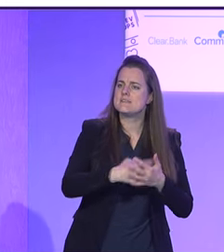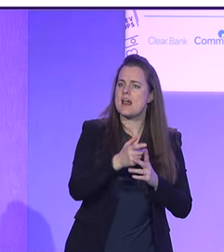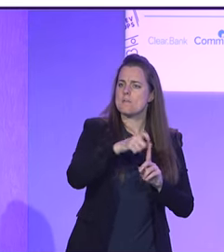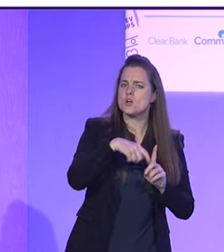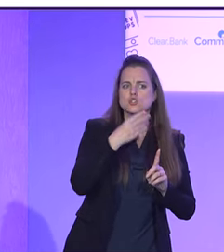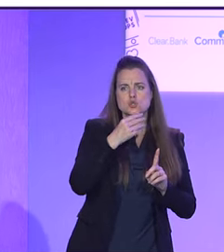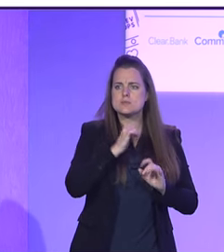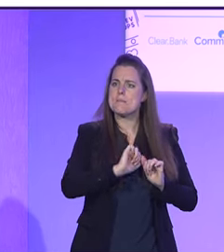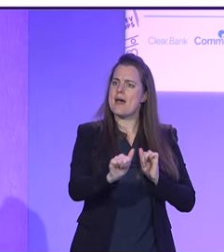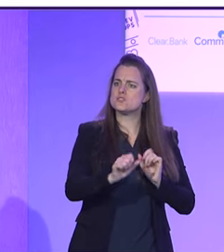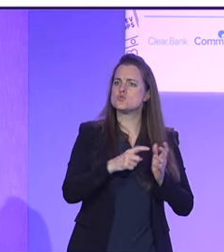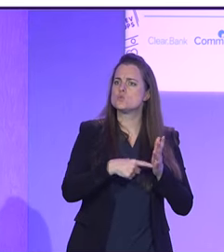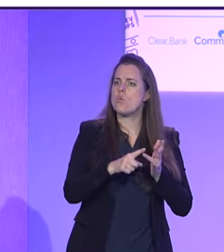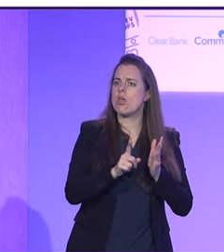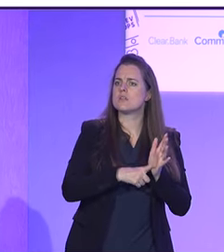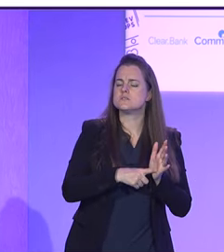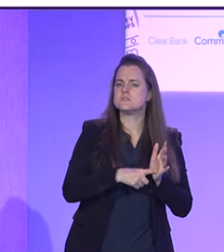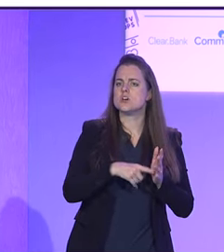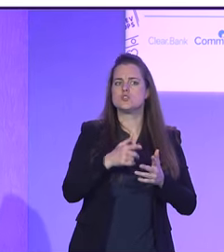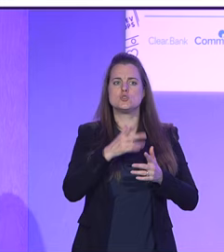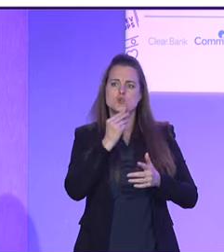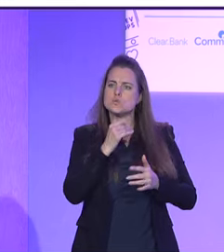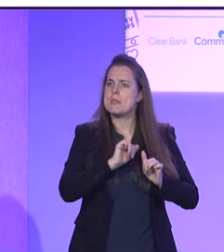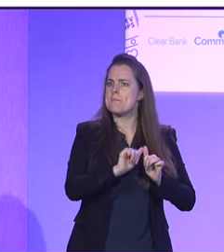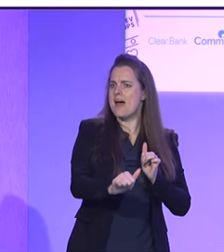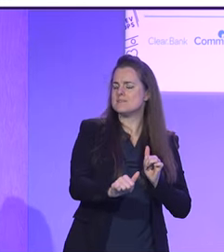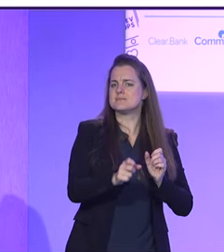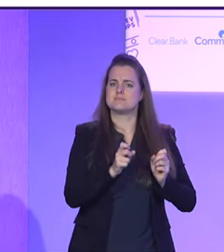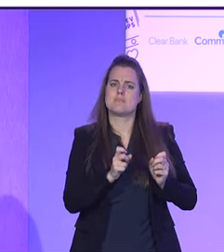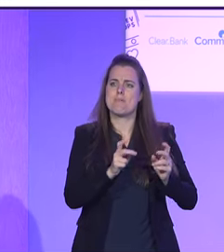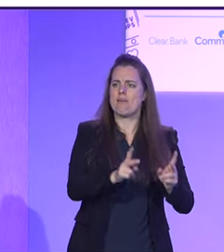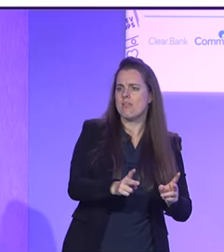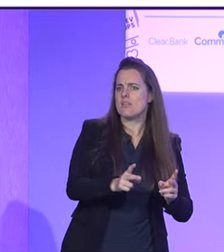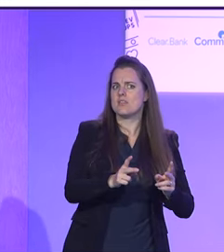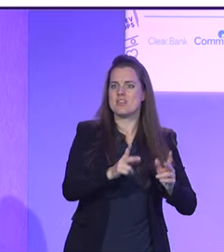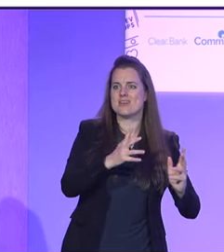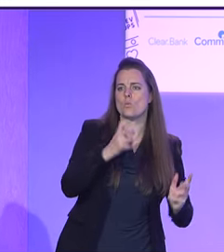to use the best tool that integrates nicely with everyone else's tool.